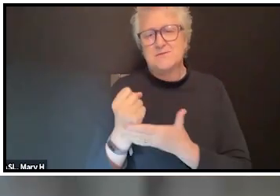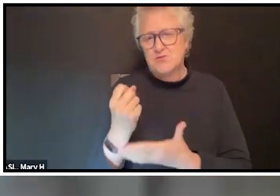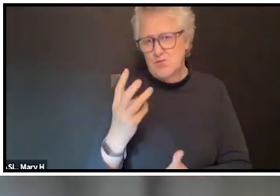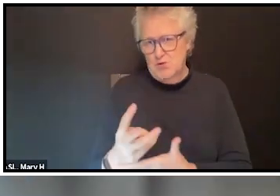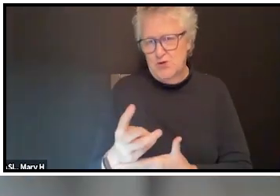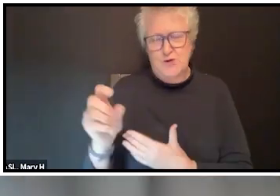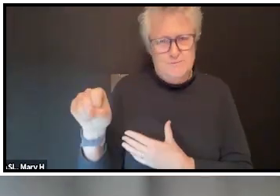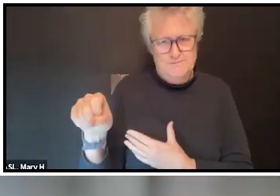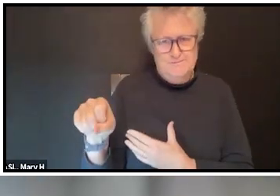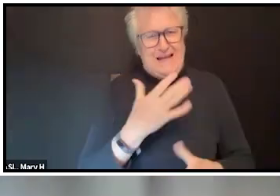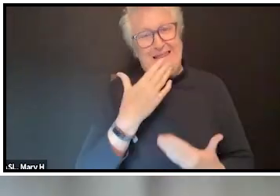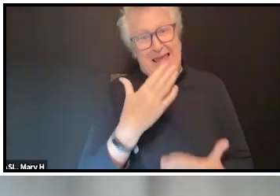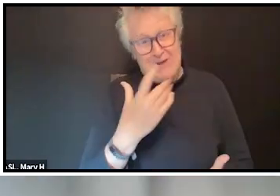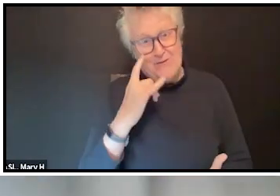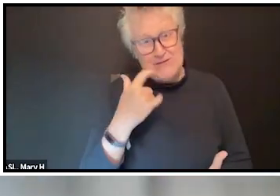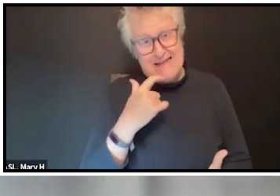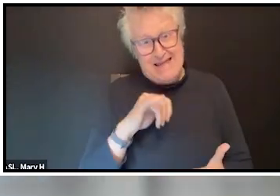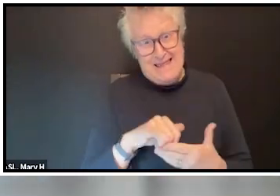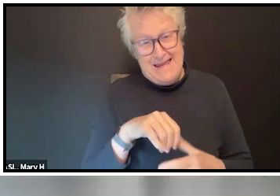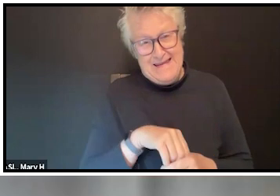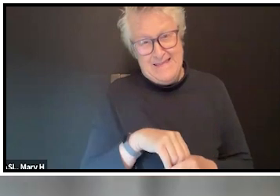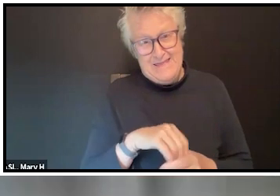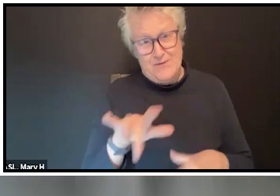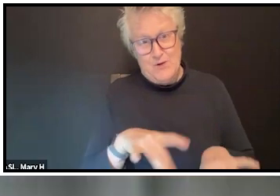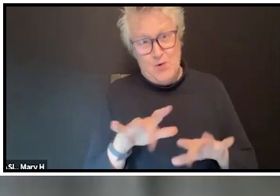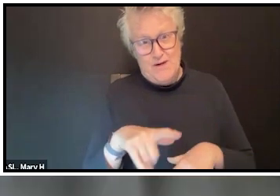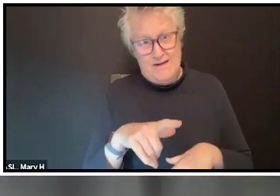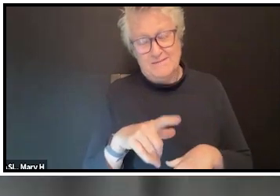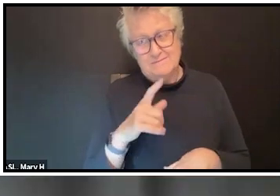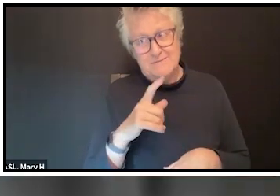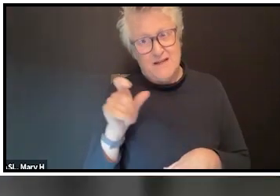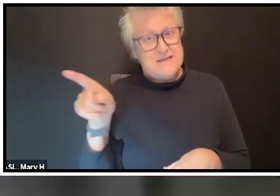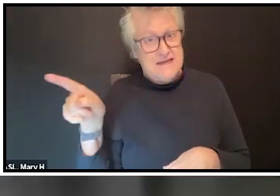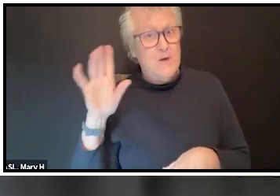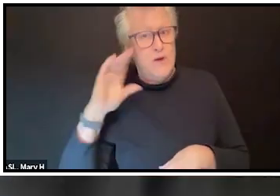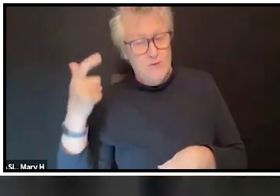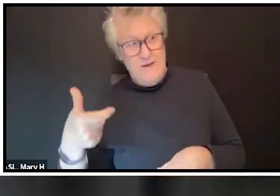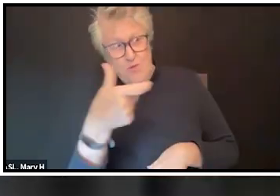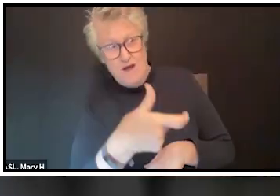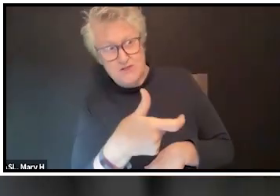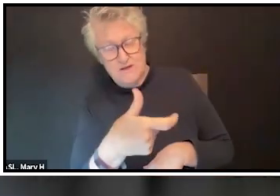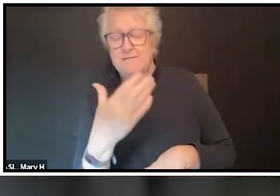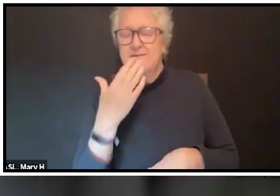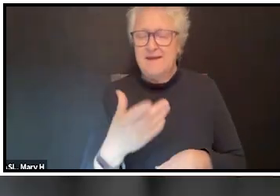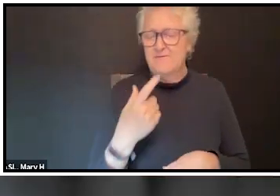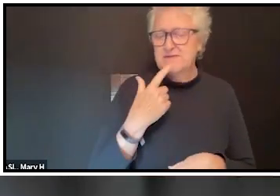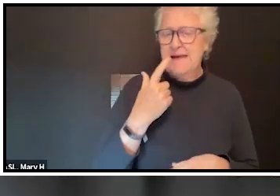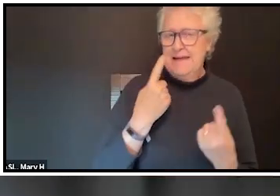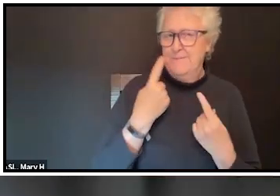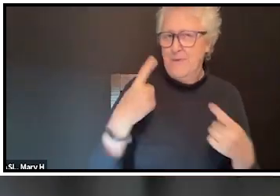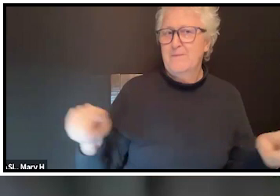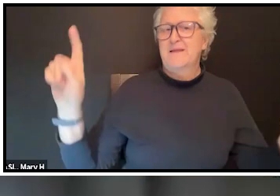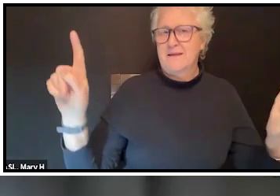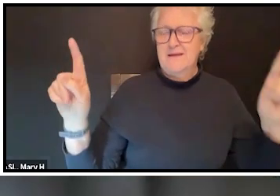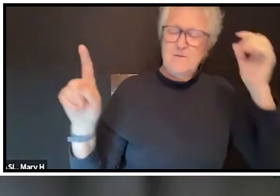thank you for saying that, though, in the recording, because he is going to watch it. So thank you for saying it publicly, because we just had a leadership